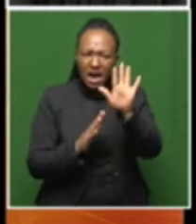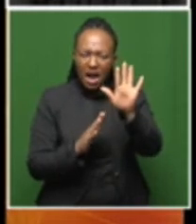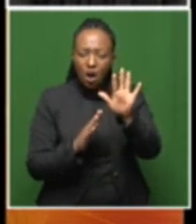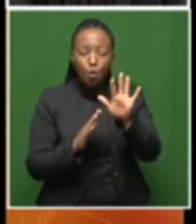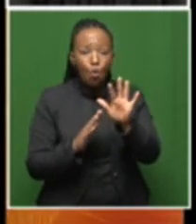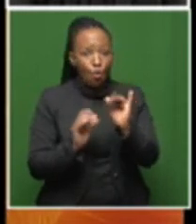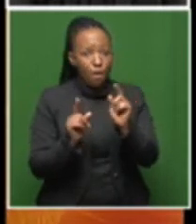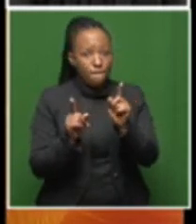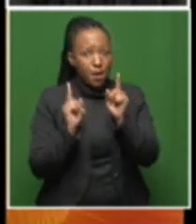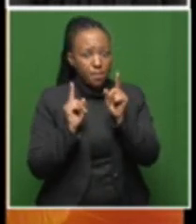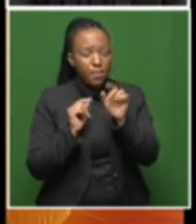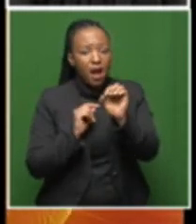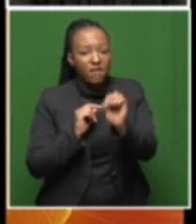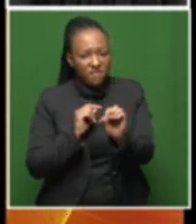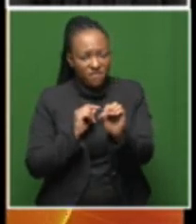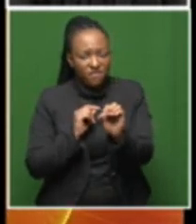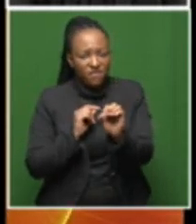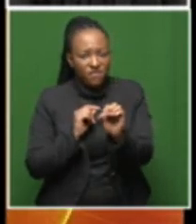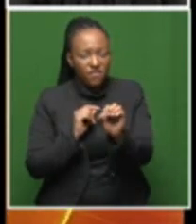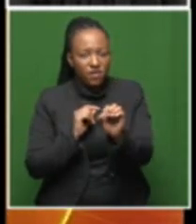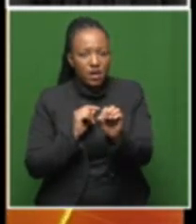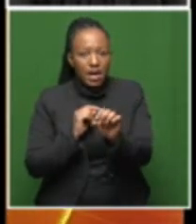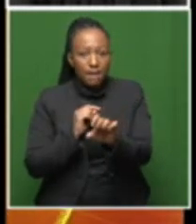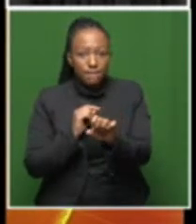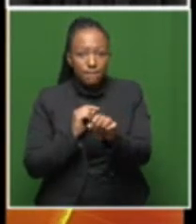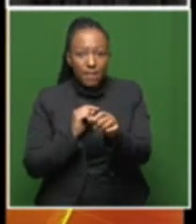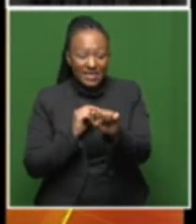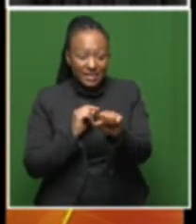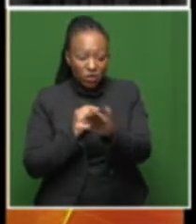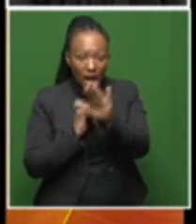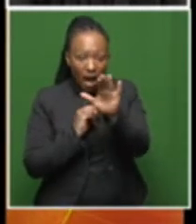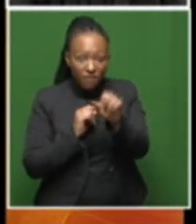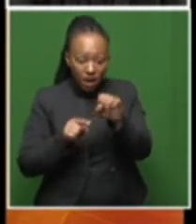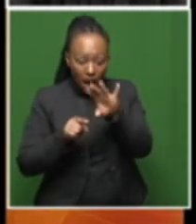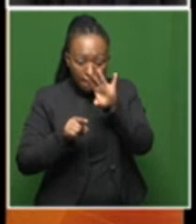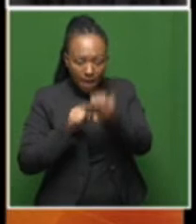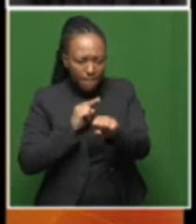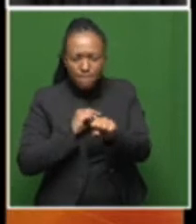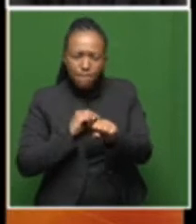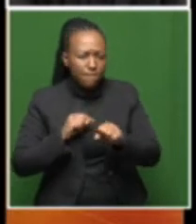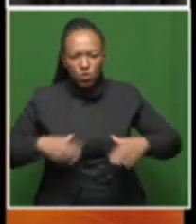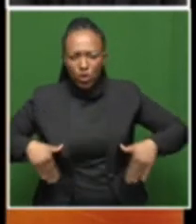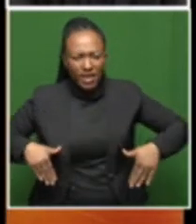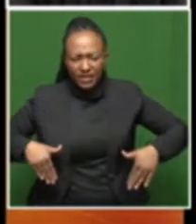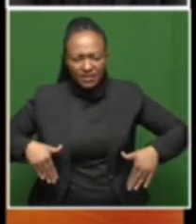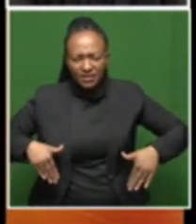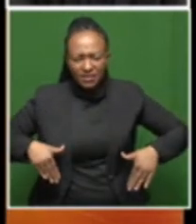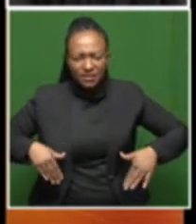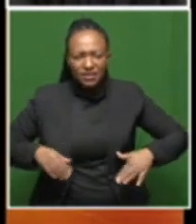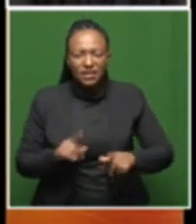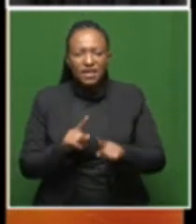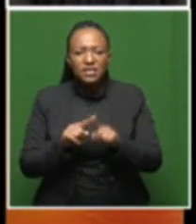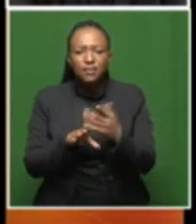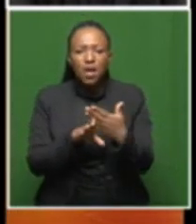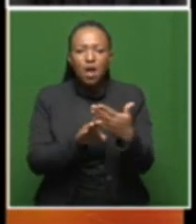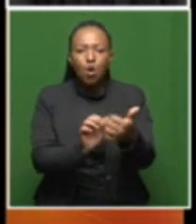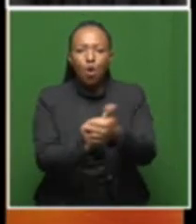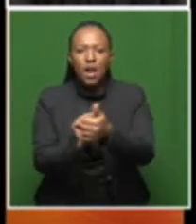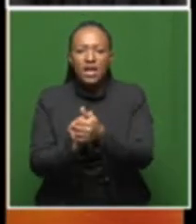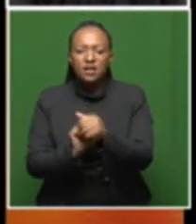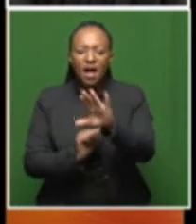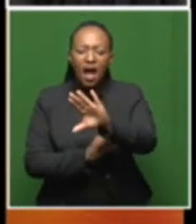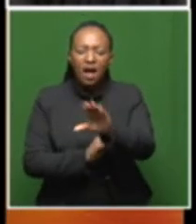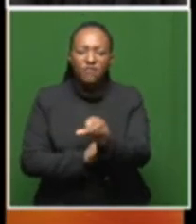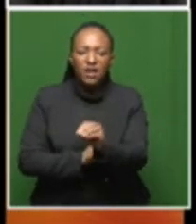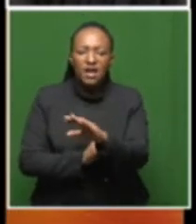31 countries. However, that's not yet detected in South Africa. And with colleagues of the Africa CDC and